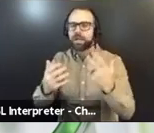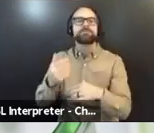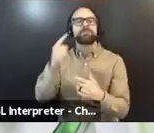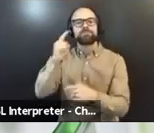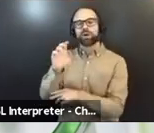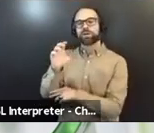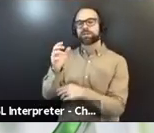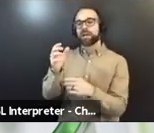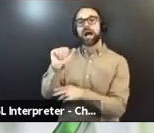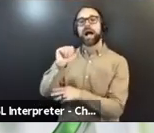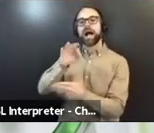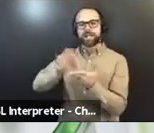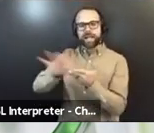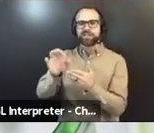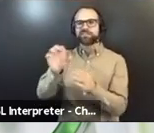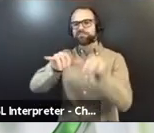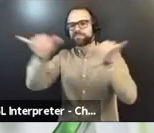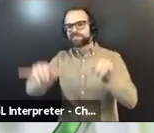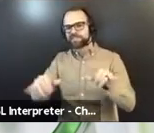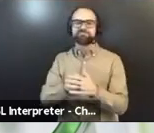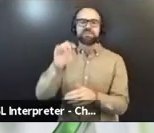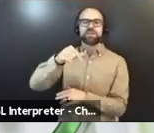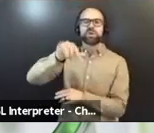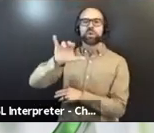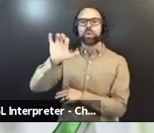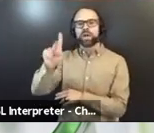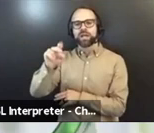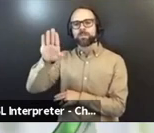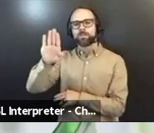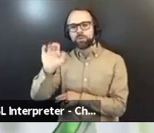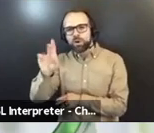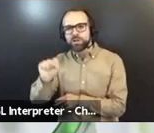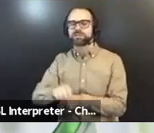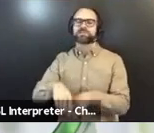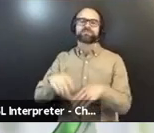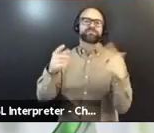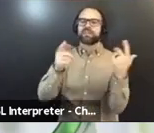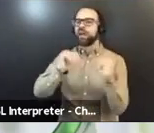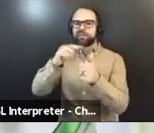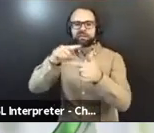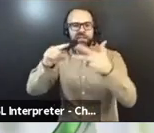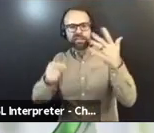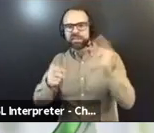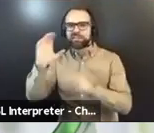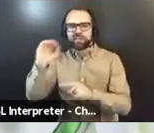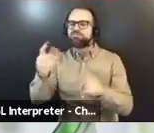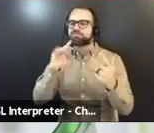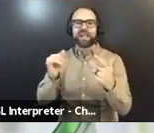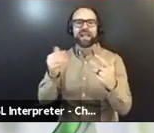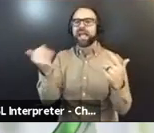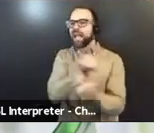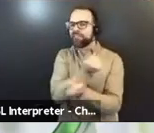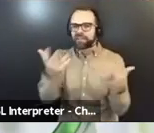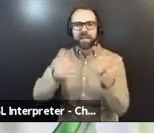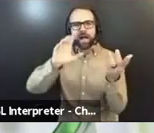systems. QuickBooks and Simply Accounting, all of them, Great Plains, they always break or something goes on when you do develop